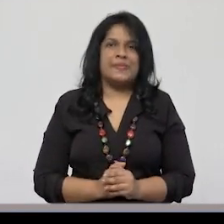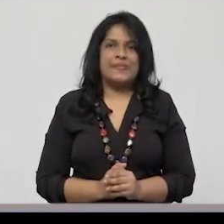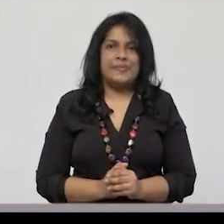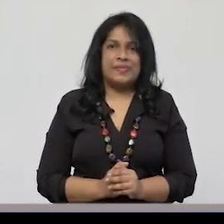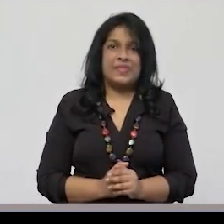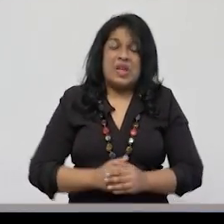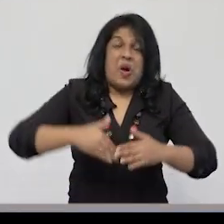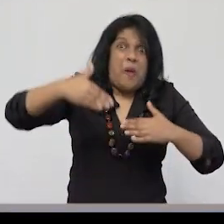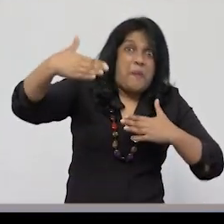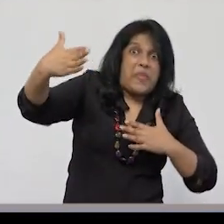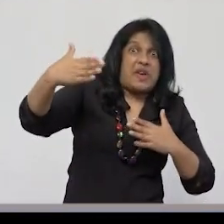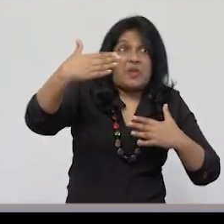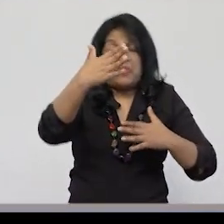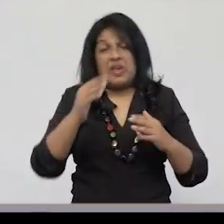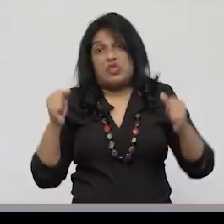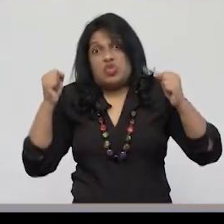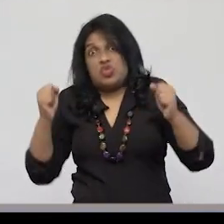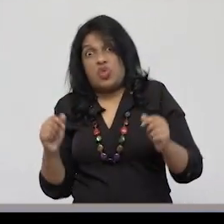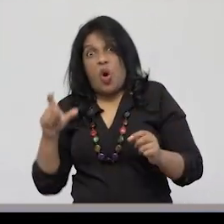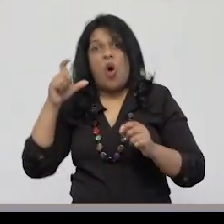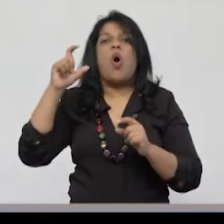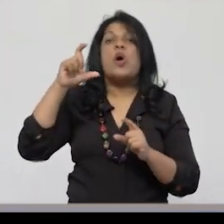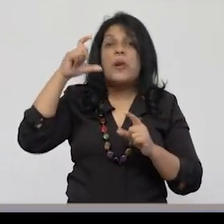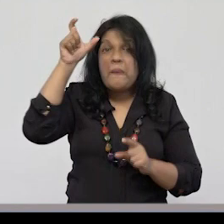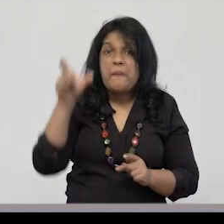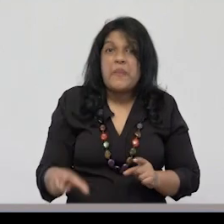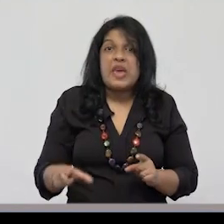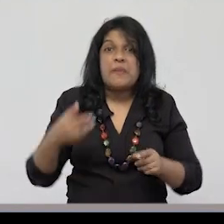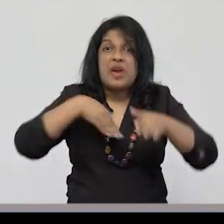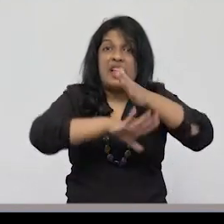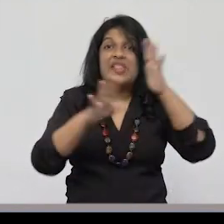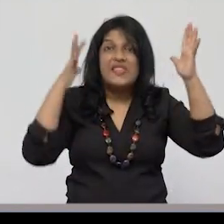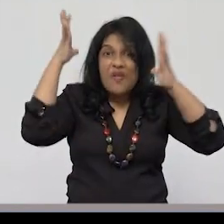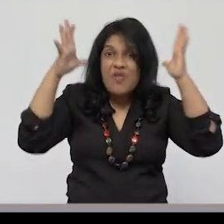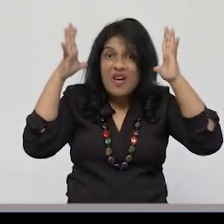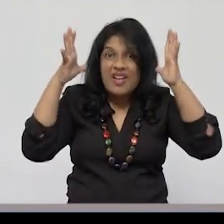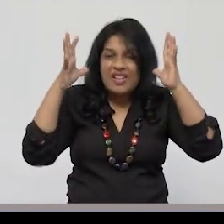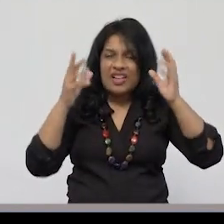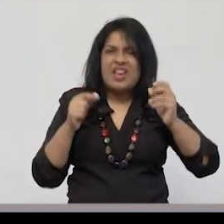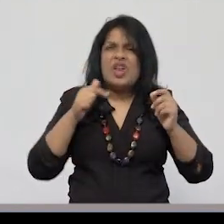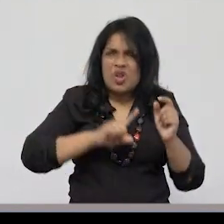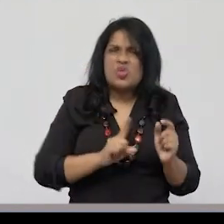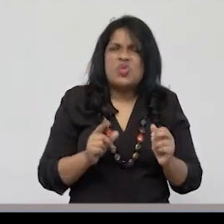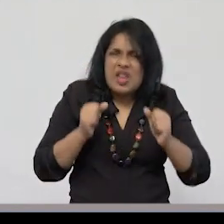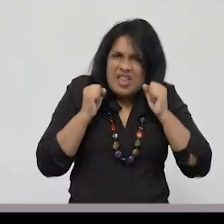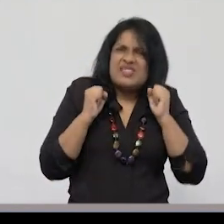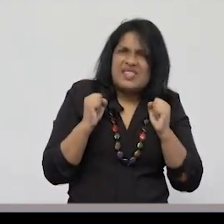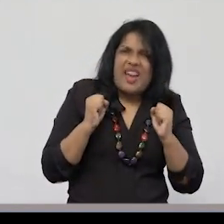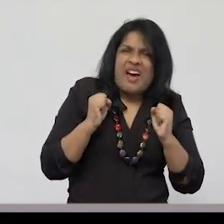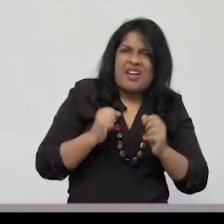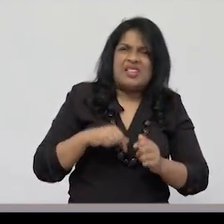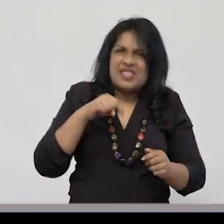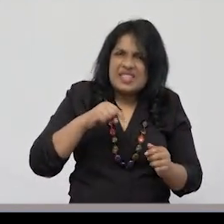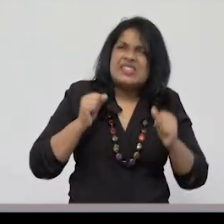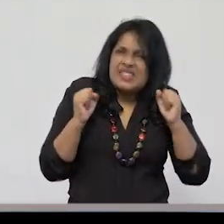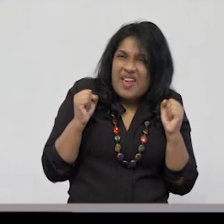This is a place you're passing through. If you haven't recognized that, then I tell you, good luck to you. You're in big trouble.